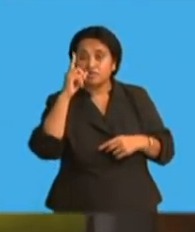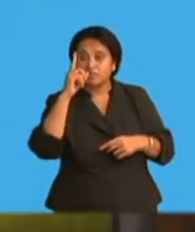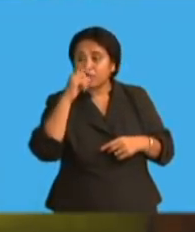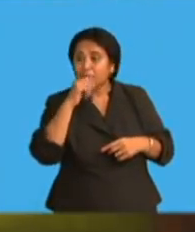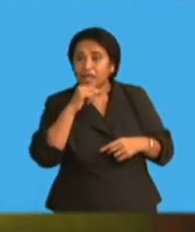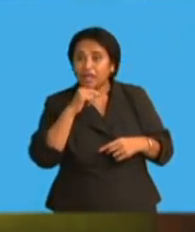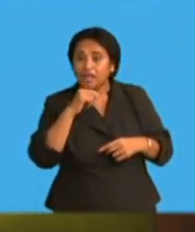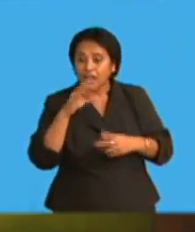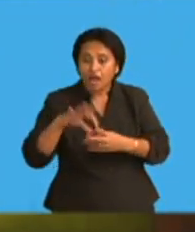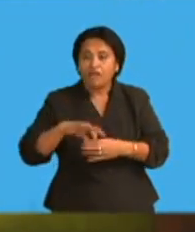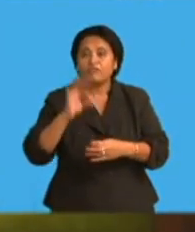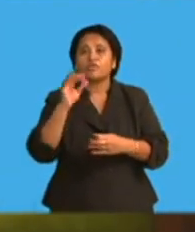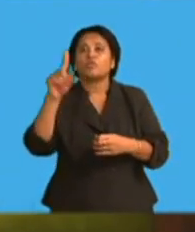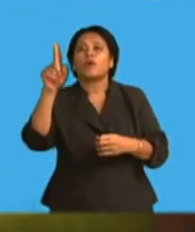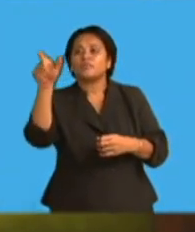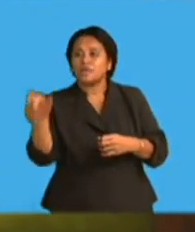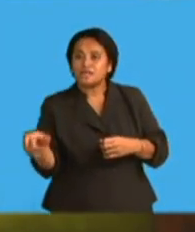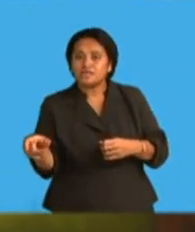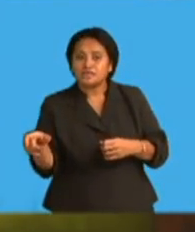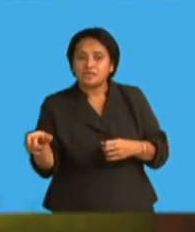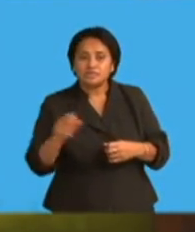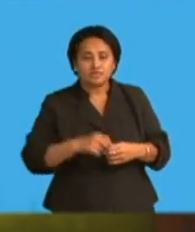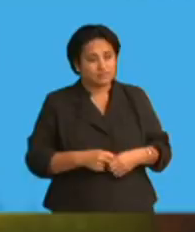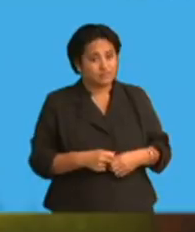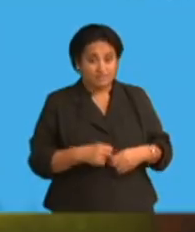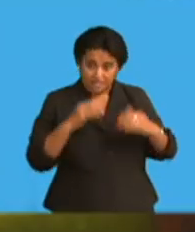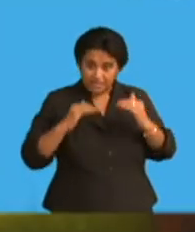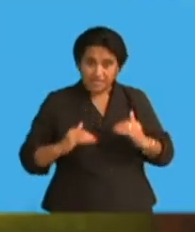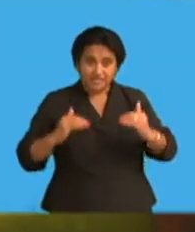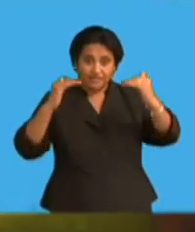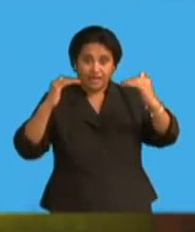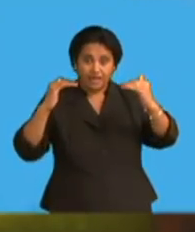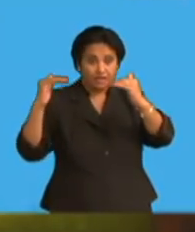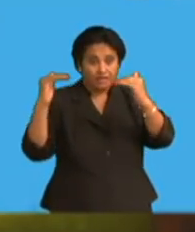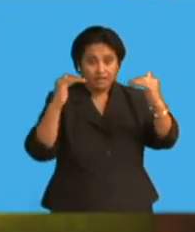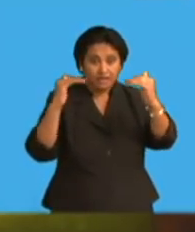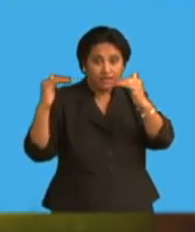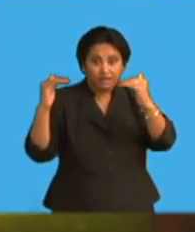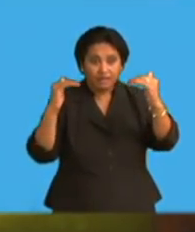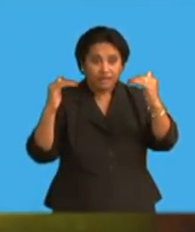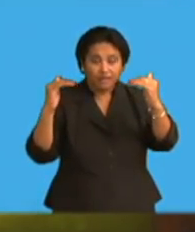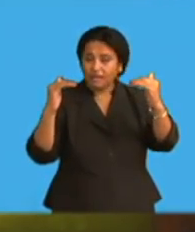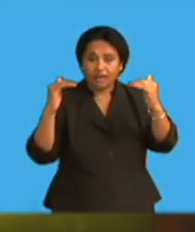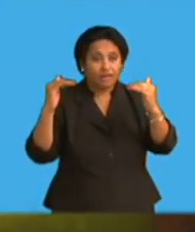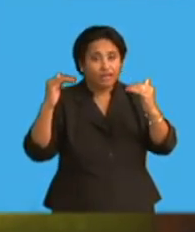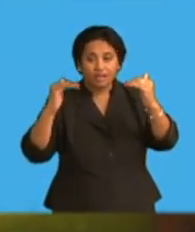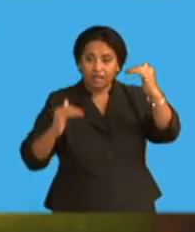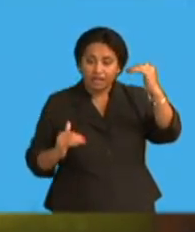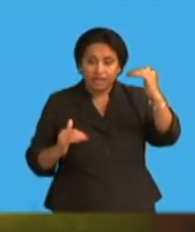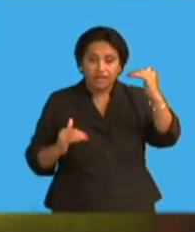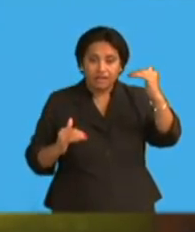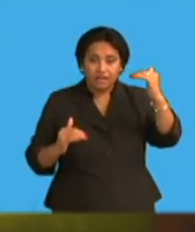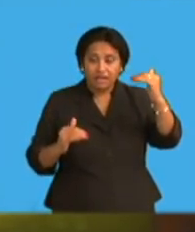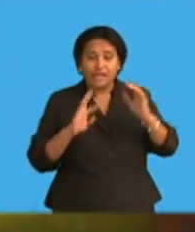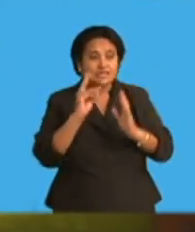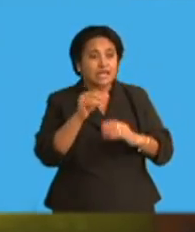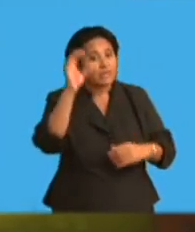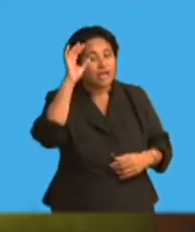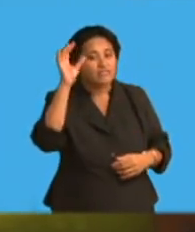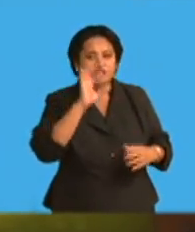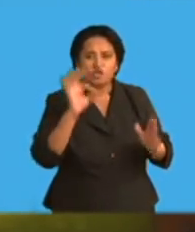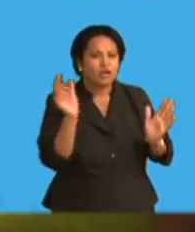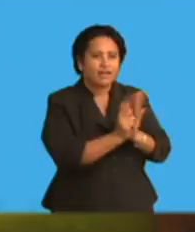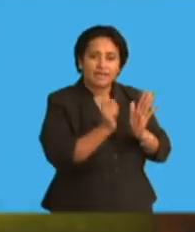equal suffrage? Universal suffrage? No. It's not. It's what we call gerrymandering. In some countries it is actually illegal to do